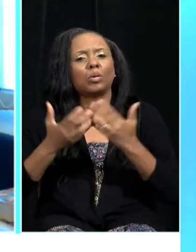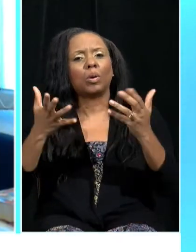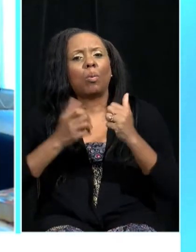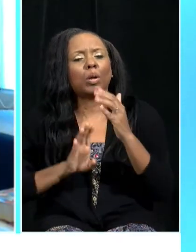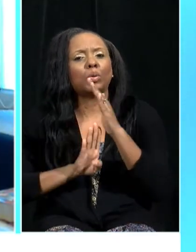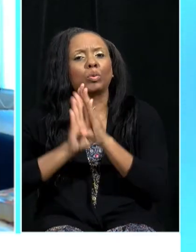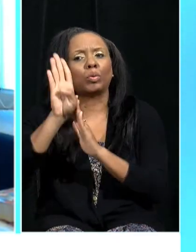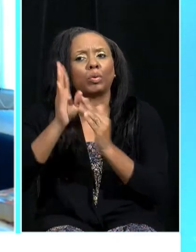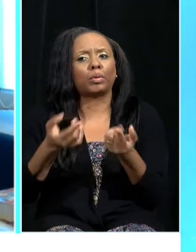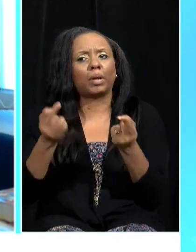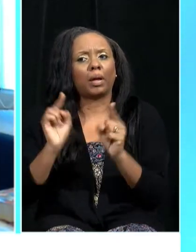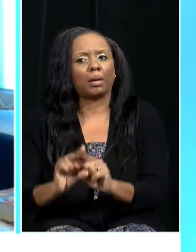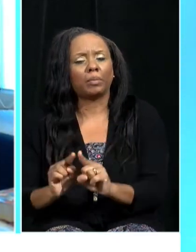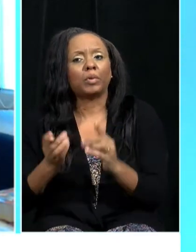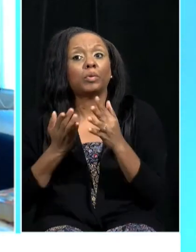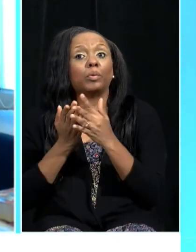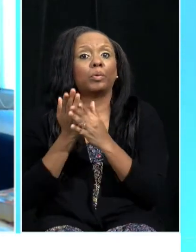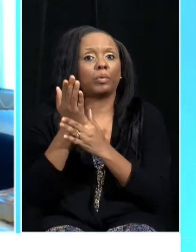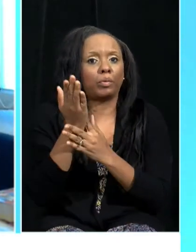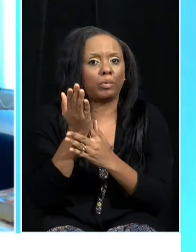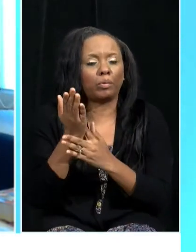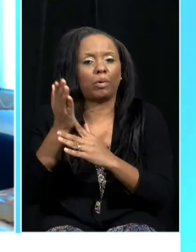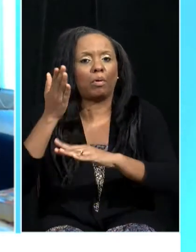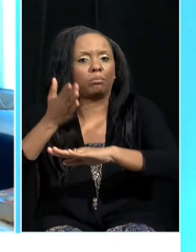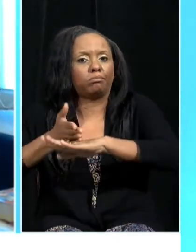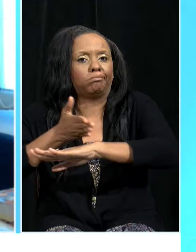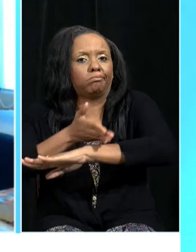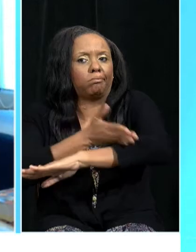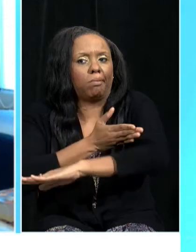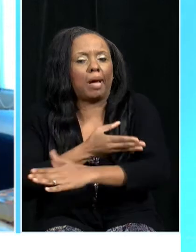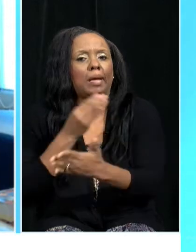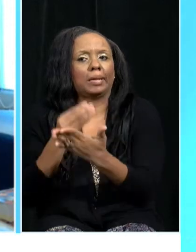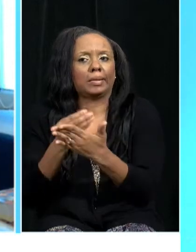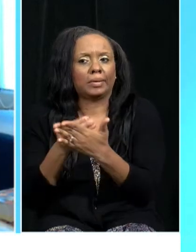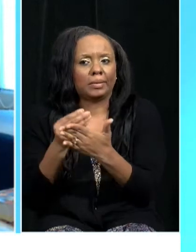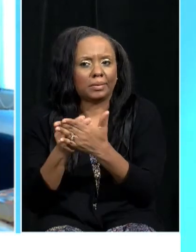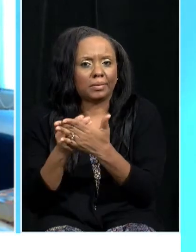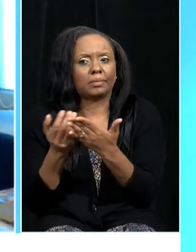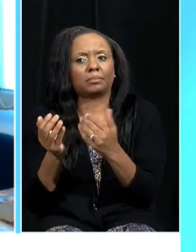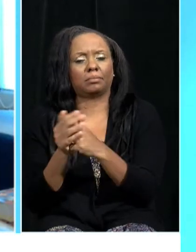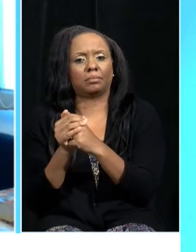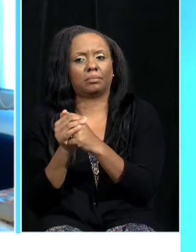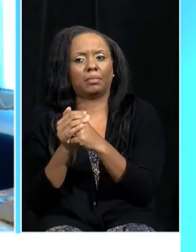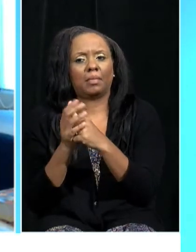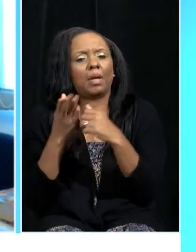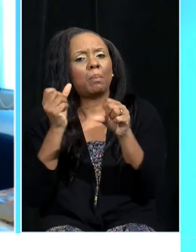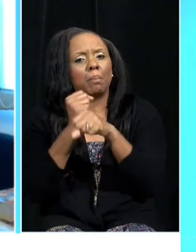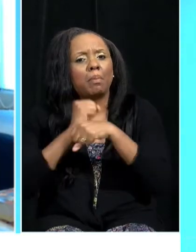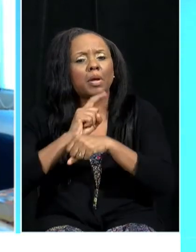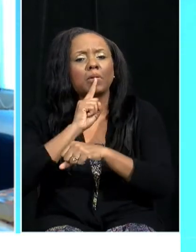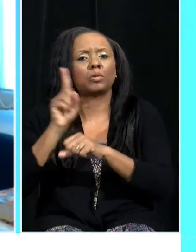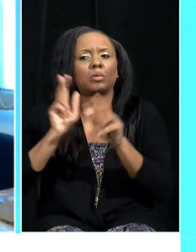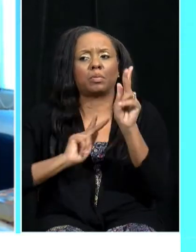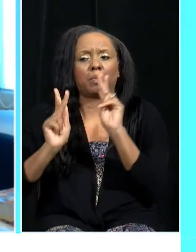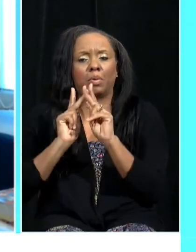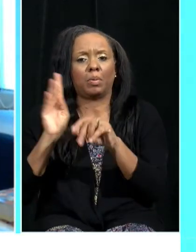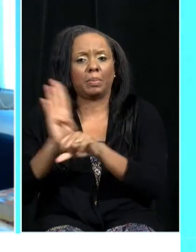and to do that through financial sector enhancement, which is all about facilitating the ease of business and bringing